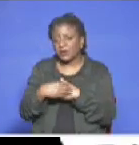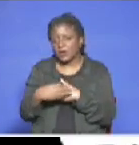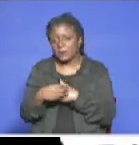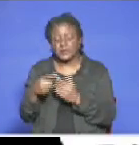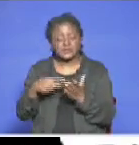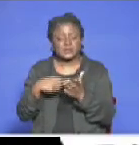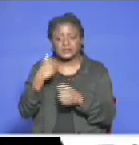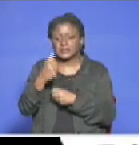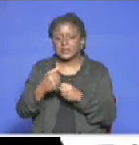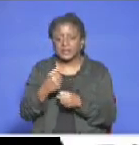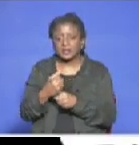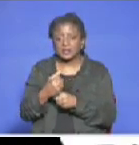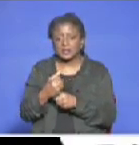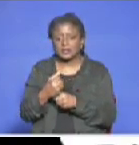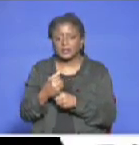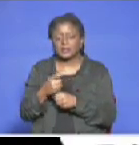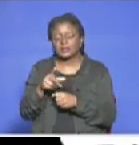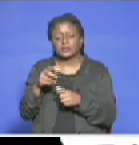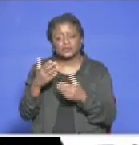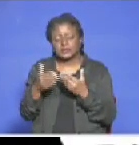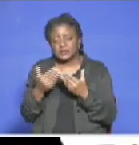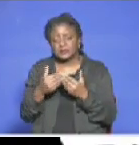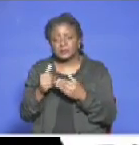your essay. You simply log on to